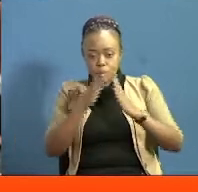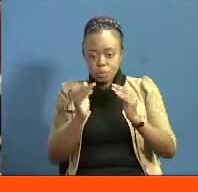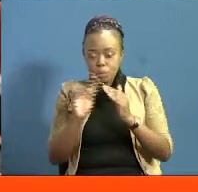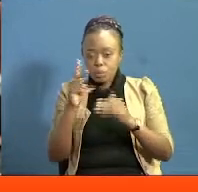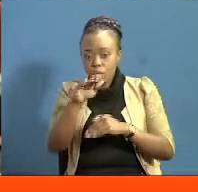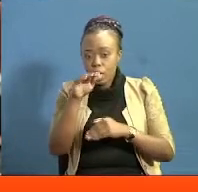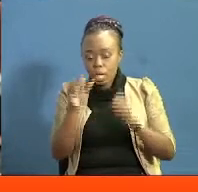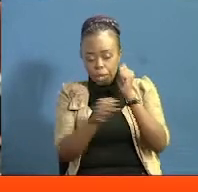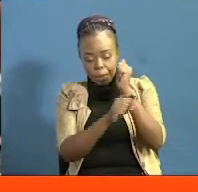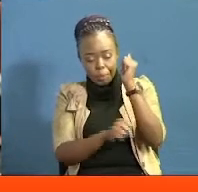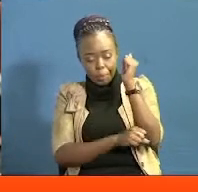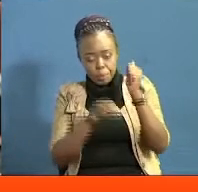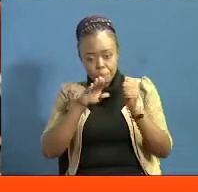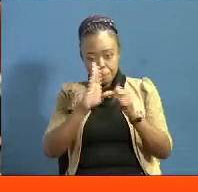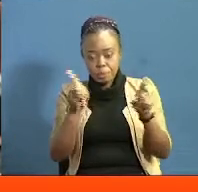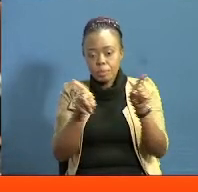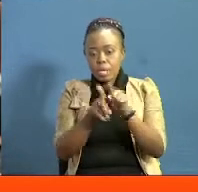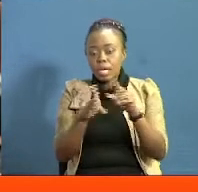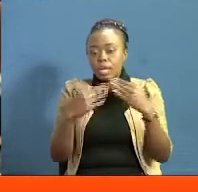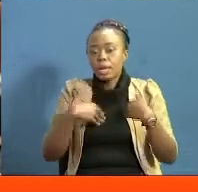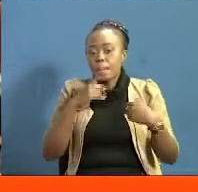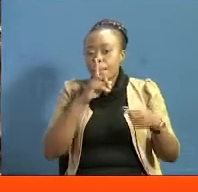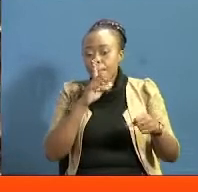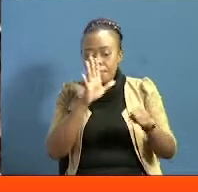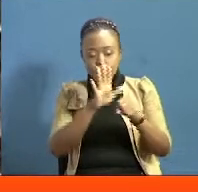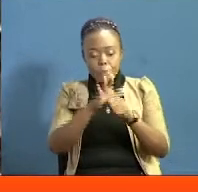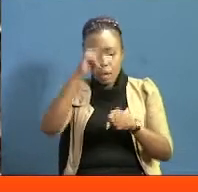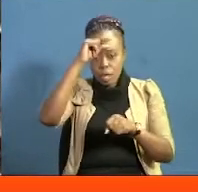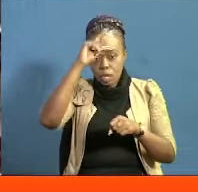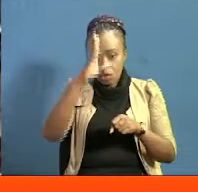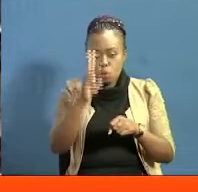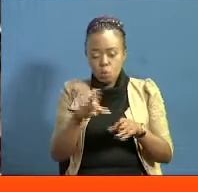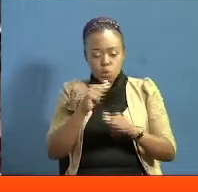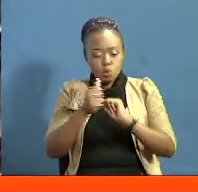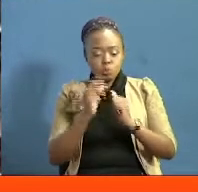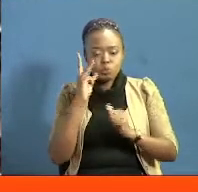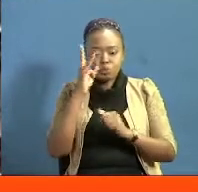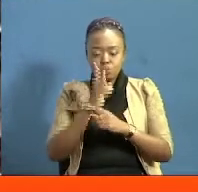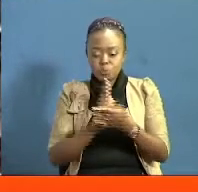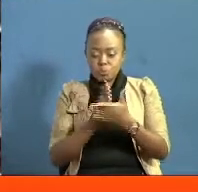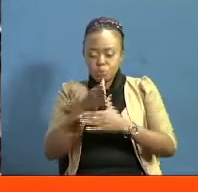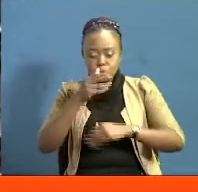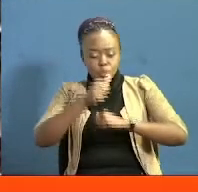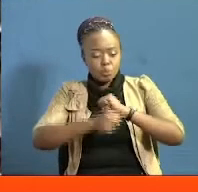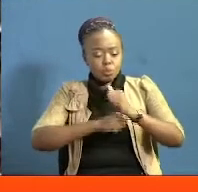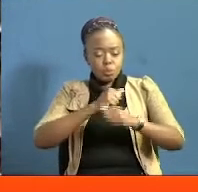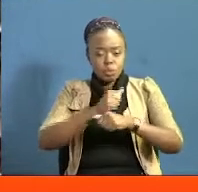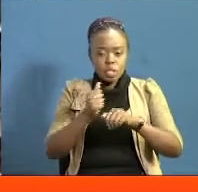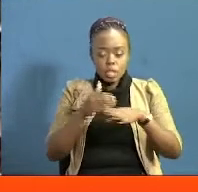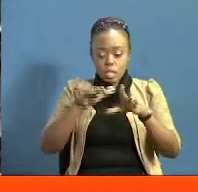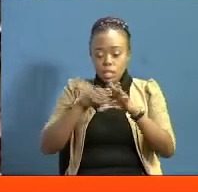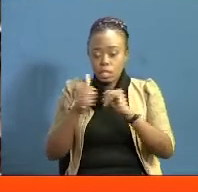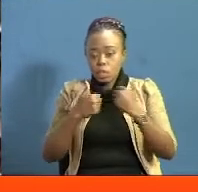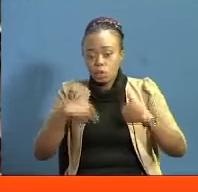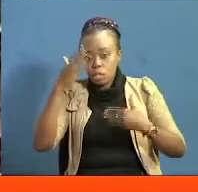for support. Odinga has promised that the government he will form after his election next year will take into account